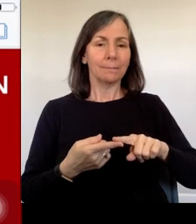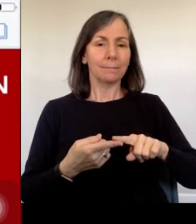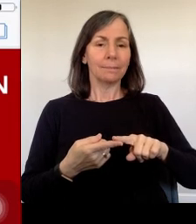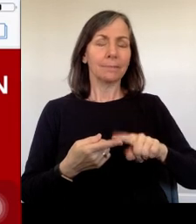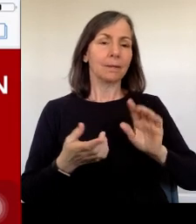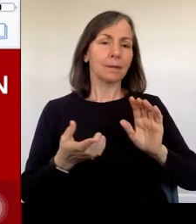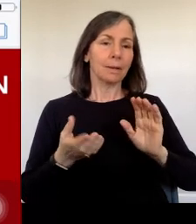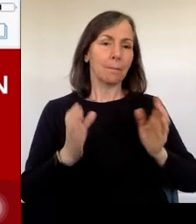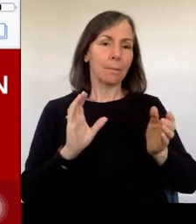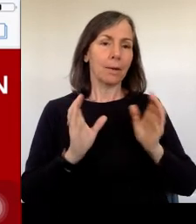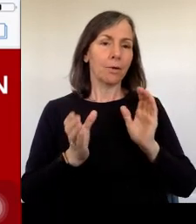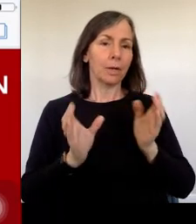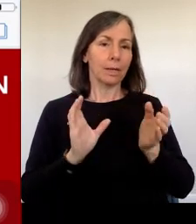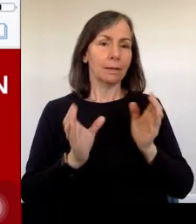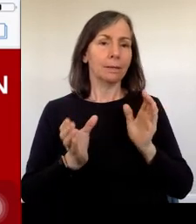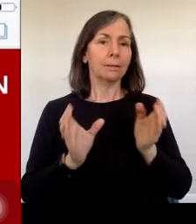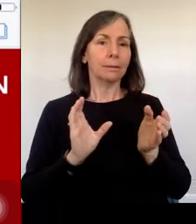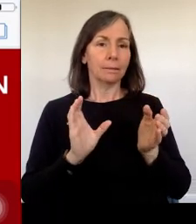comparing